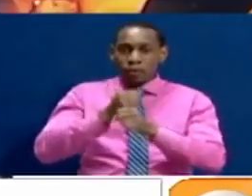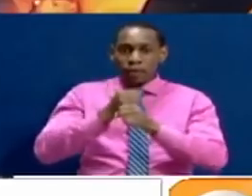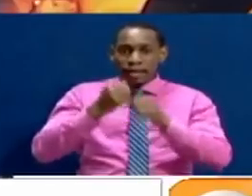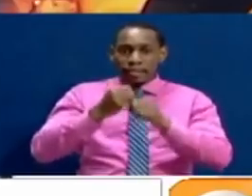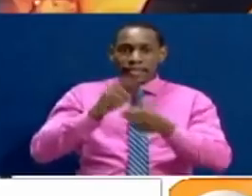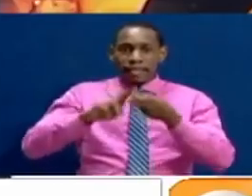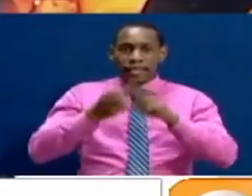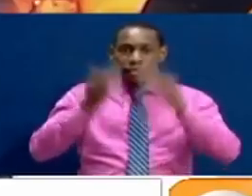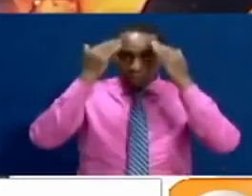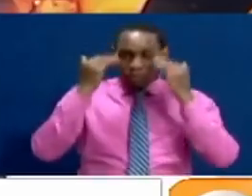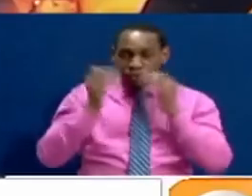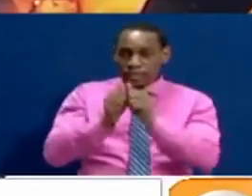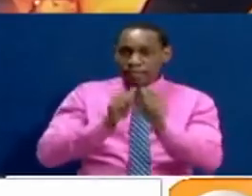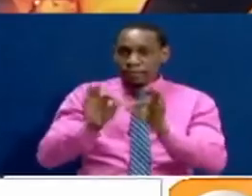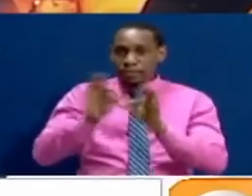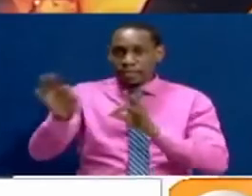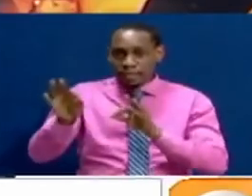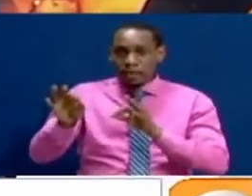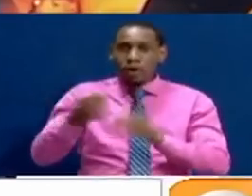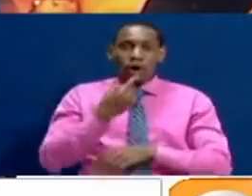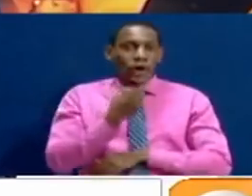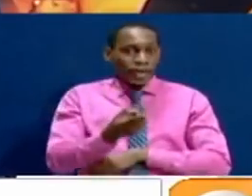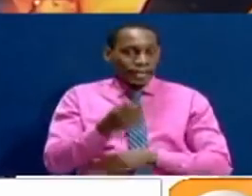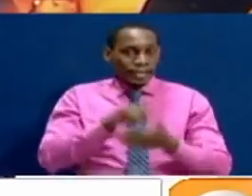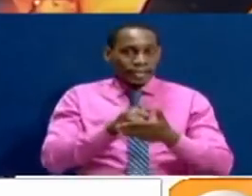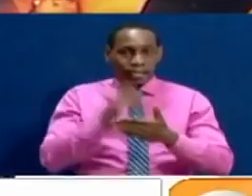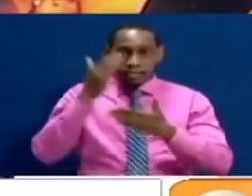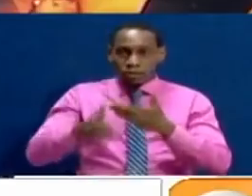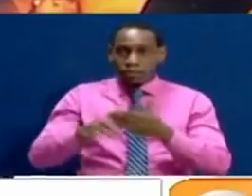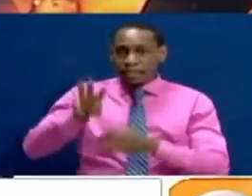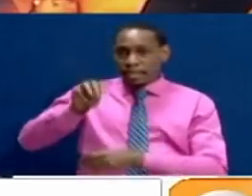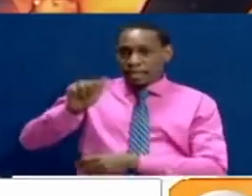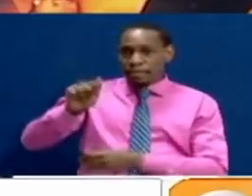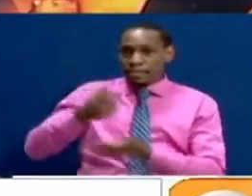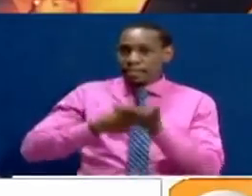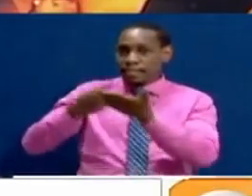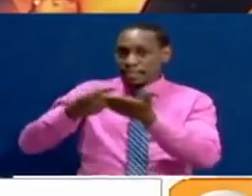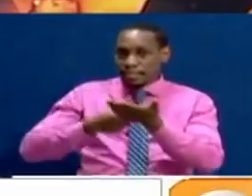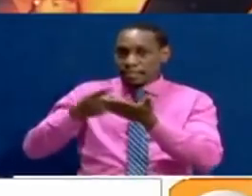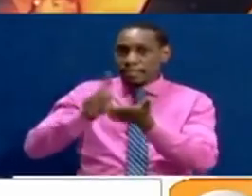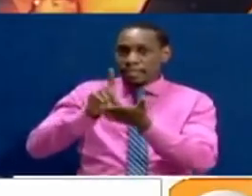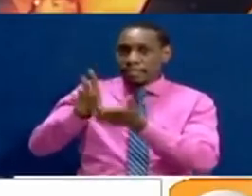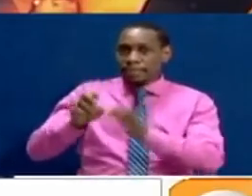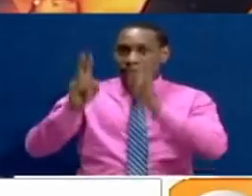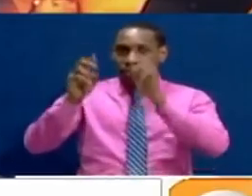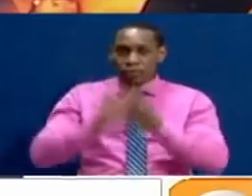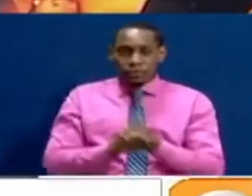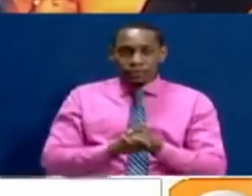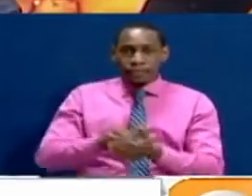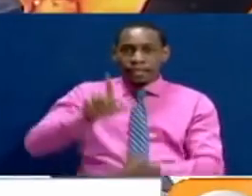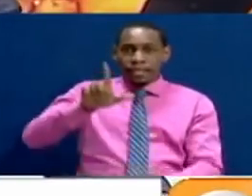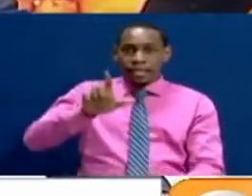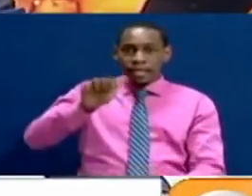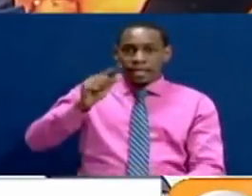Relations Court declined to extend a conservatory order barring the MCAs from debating the impeachment motion. Elfas